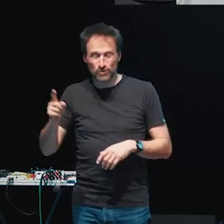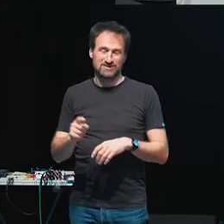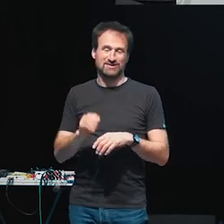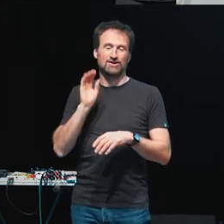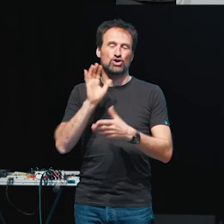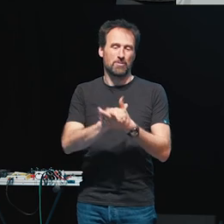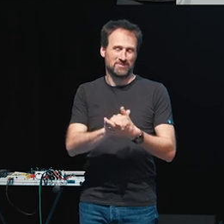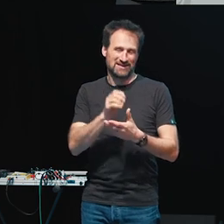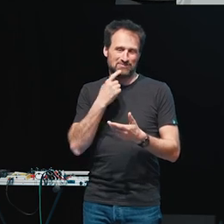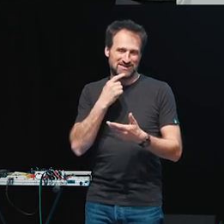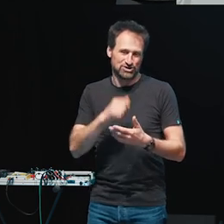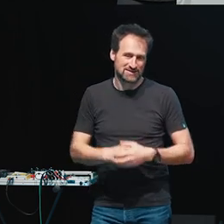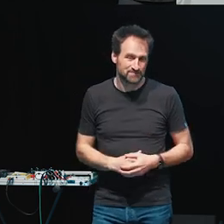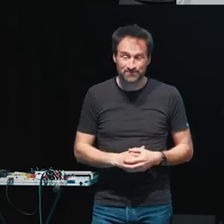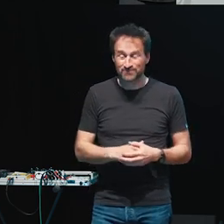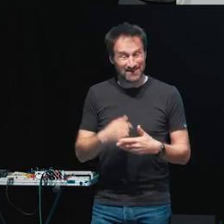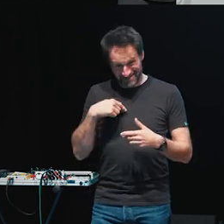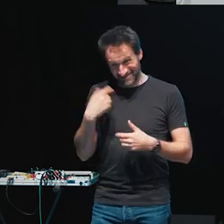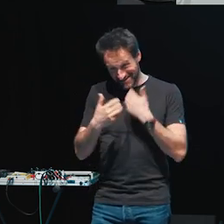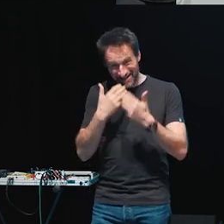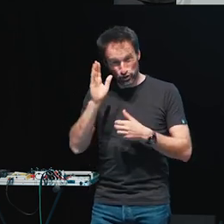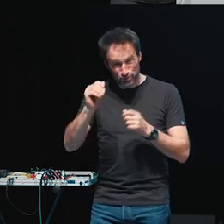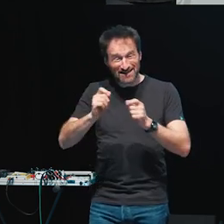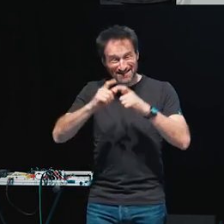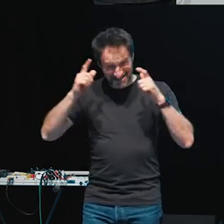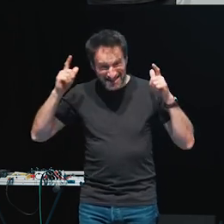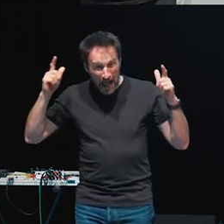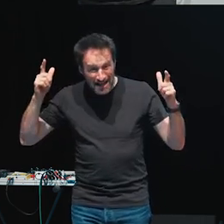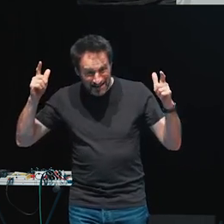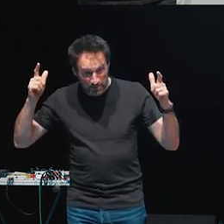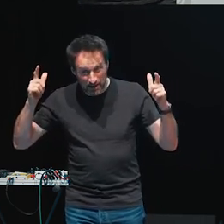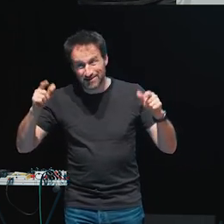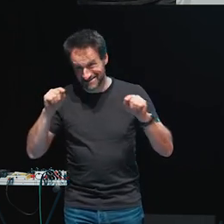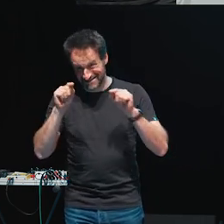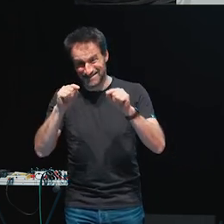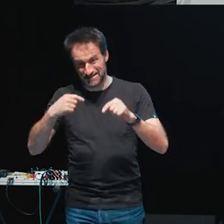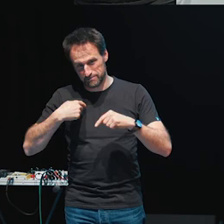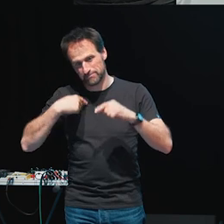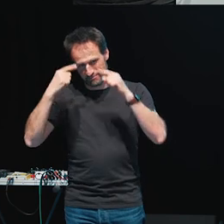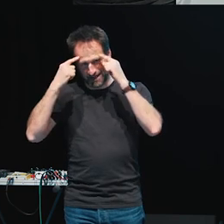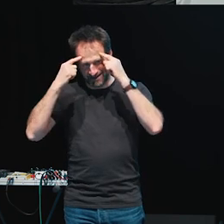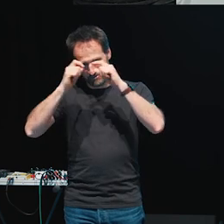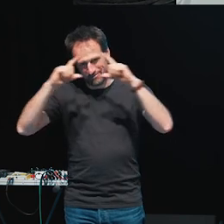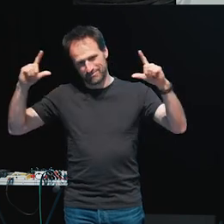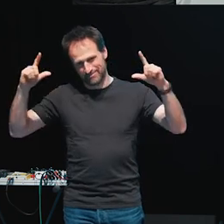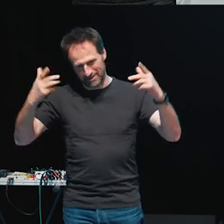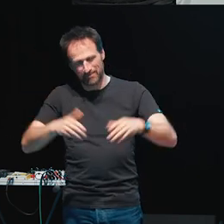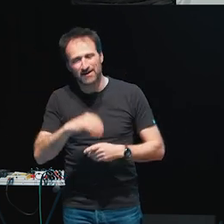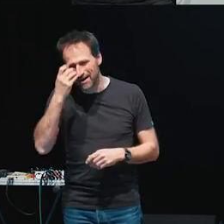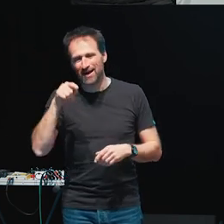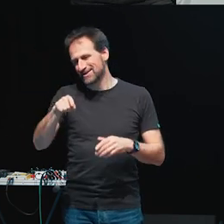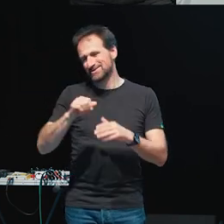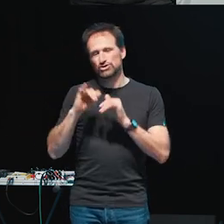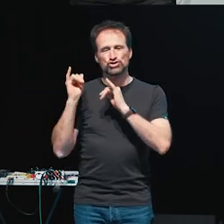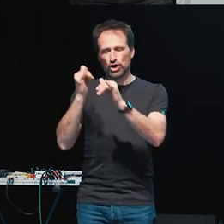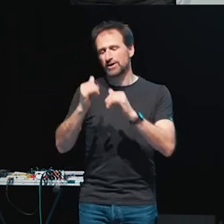I'm talking about scale, this is the scale I have in mind. Well, of course, this journey was not without its speed